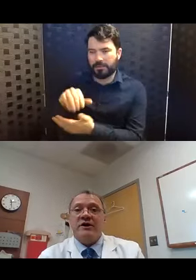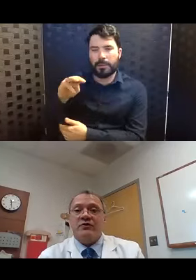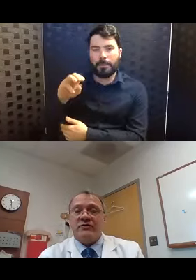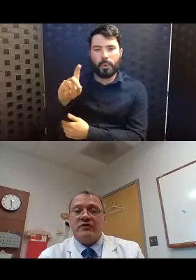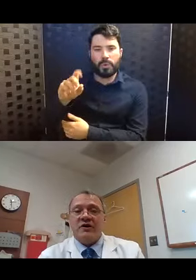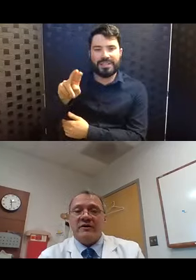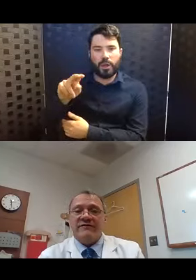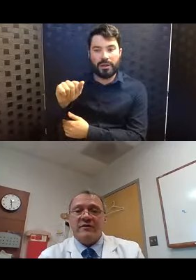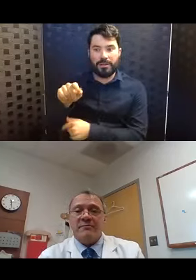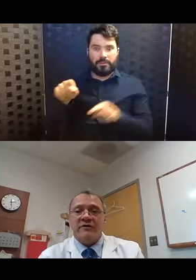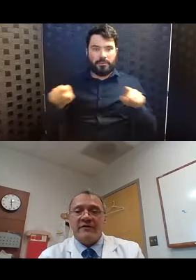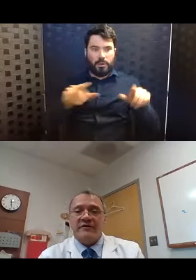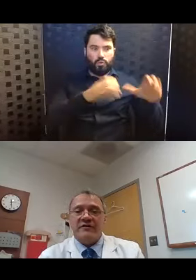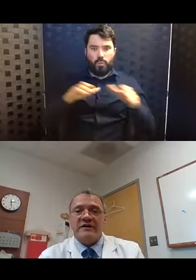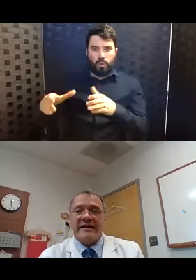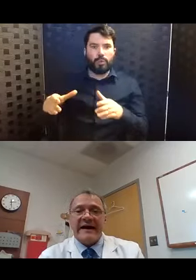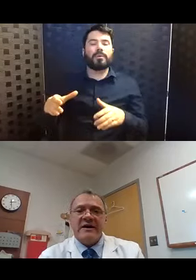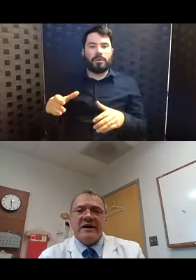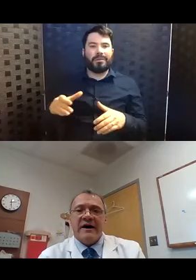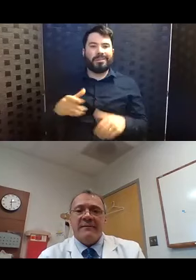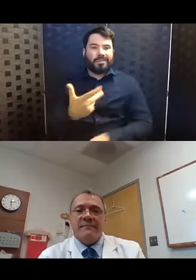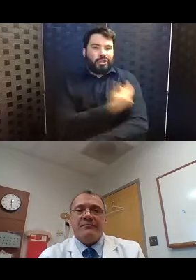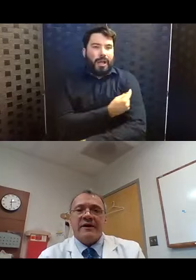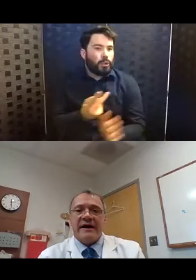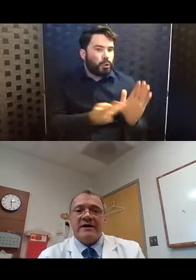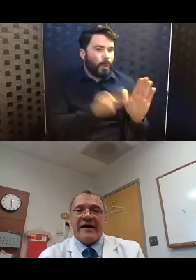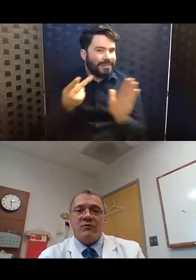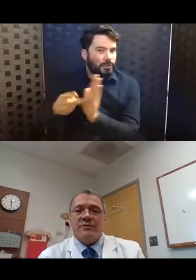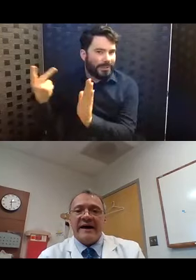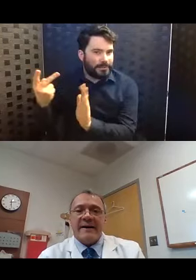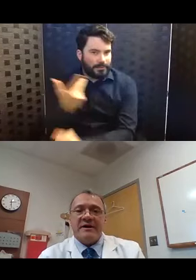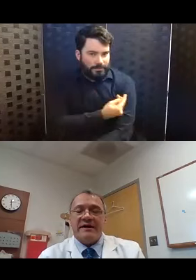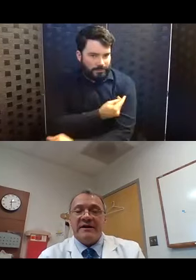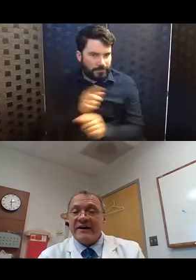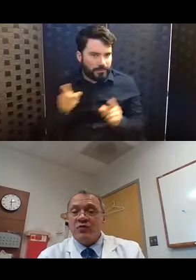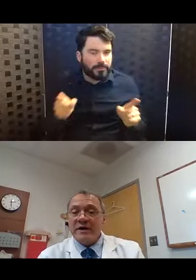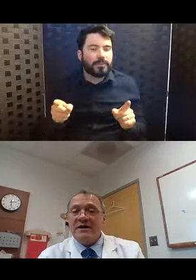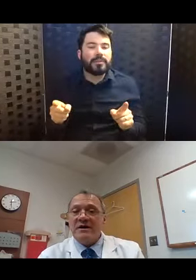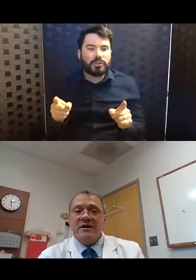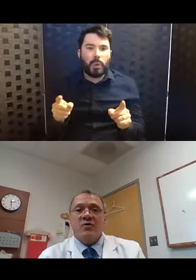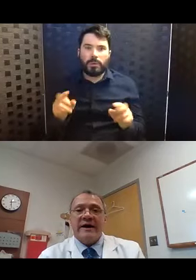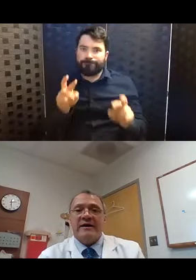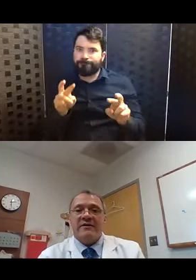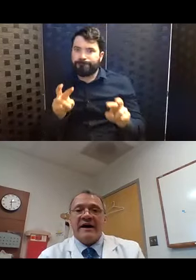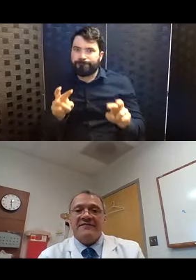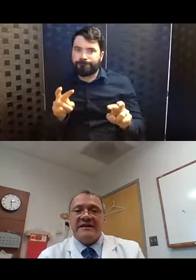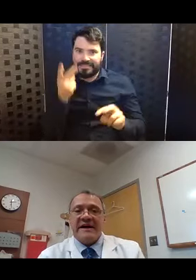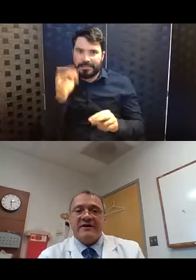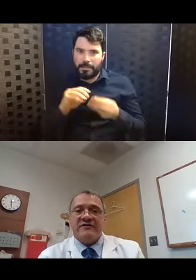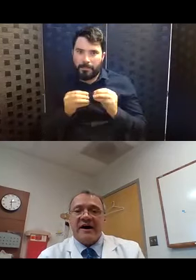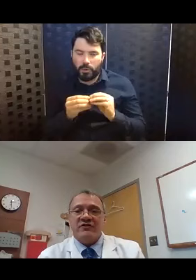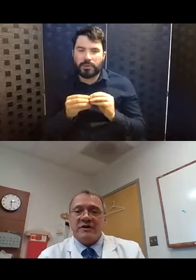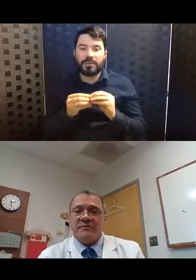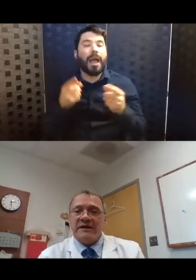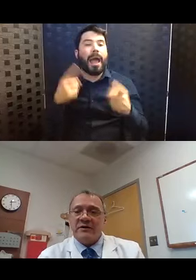2 doses. So very important for us to see that. And that will be happening next week when the